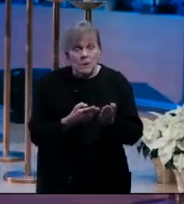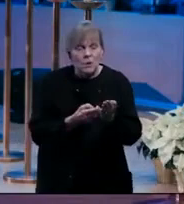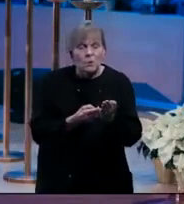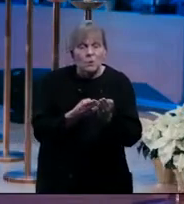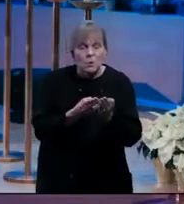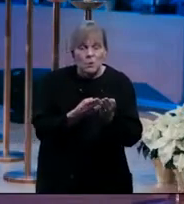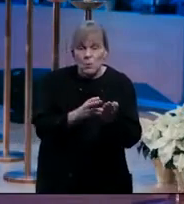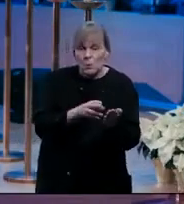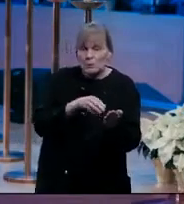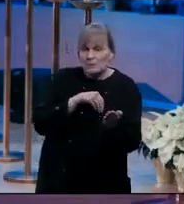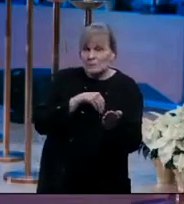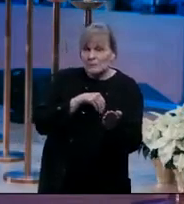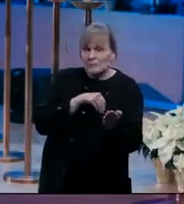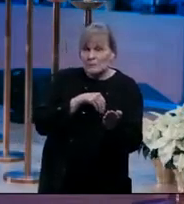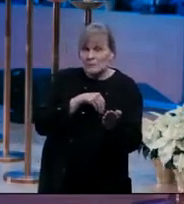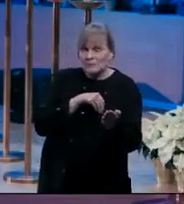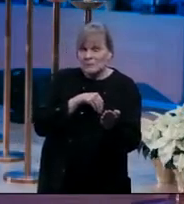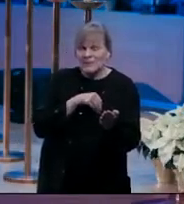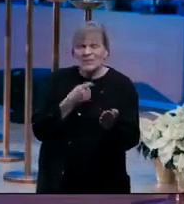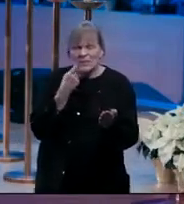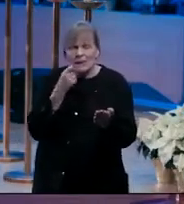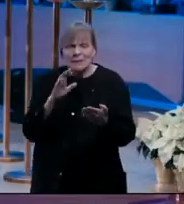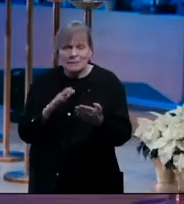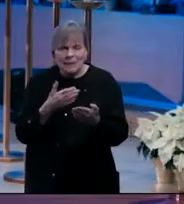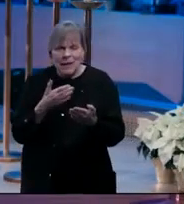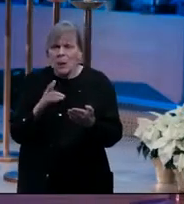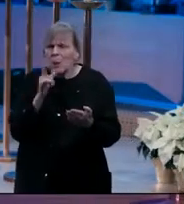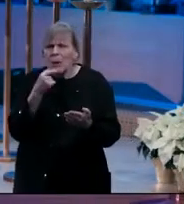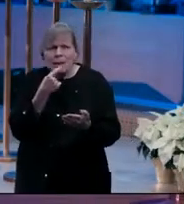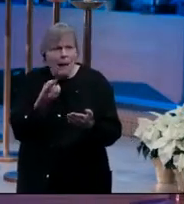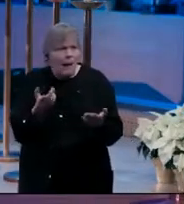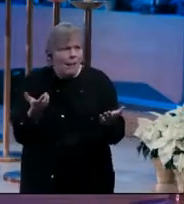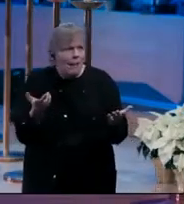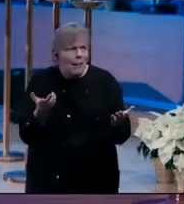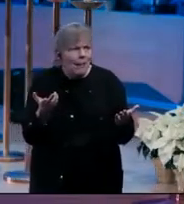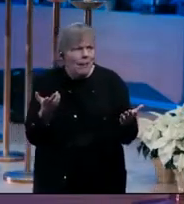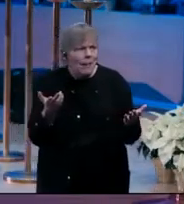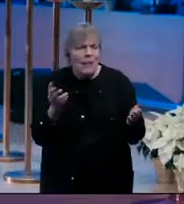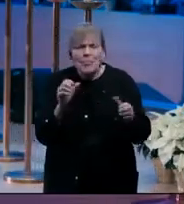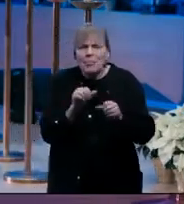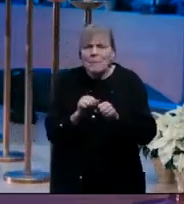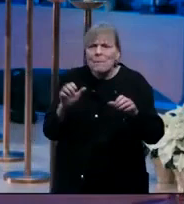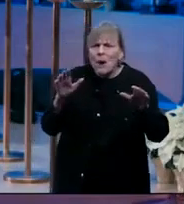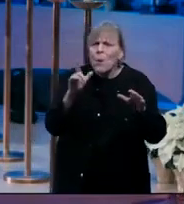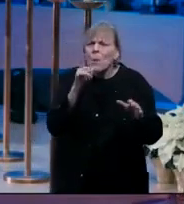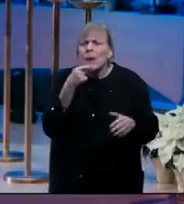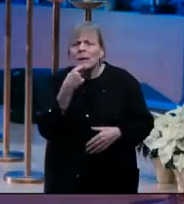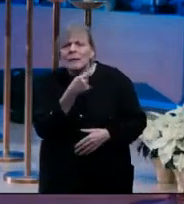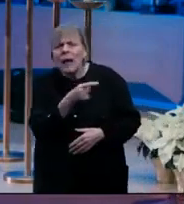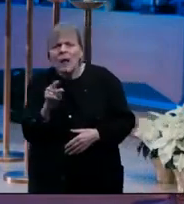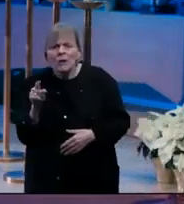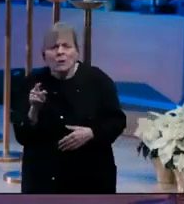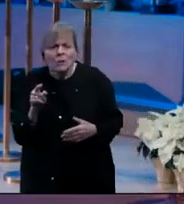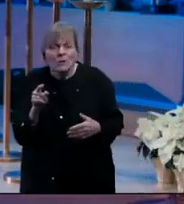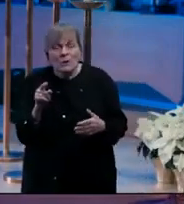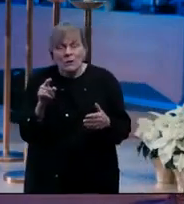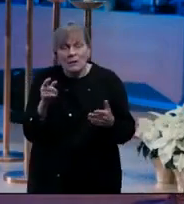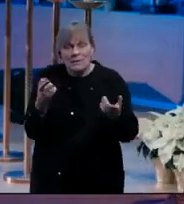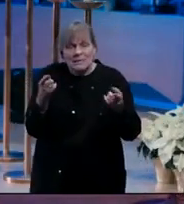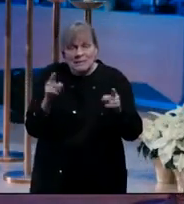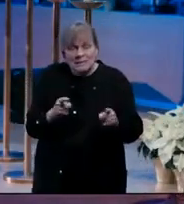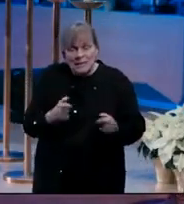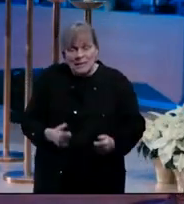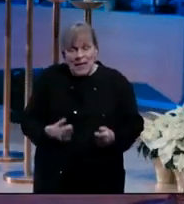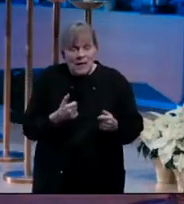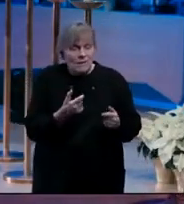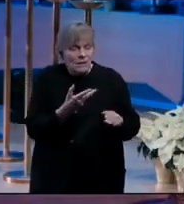into our lives, it does something. We sang about it a moment ago. Like, who are you going to tell, right? Go tell it on a mountain. Who are you going to tell? And that's what happened in the